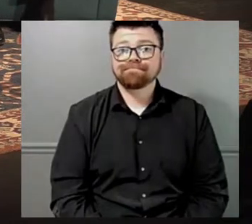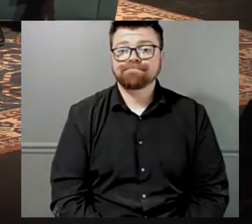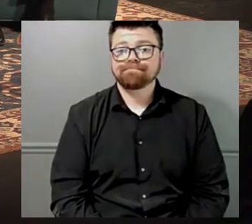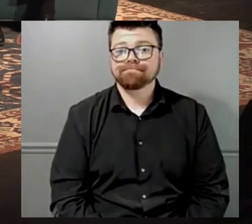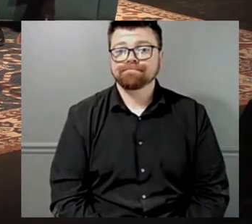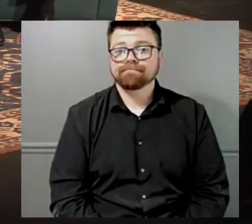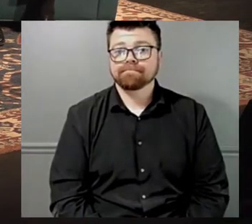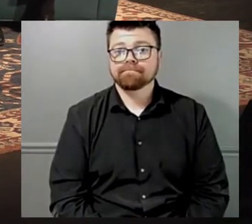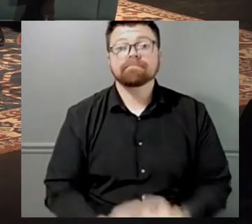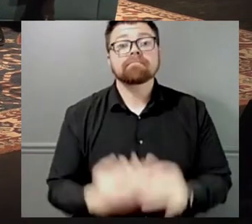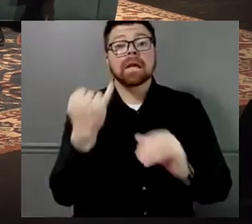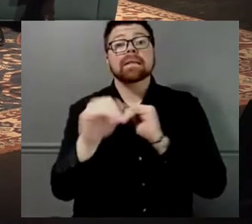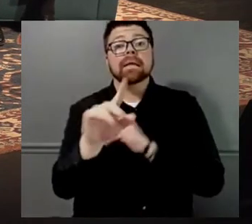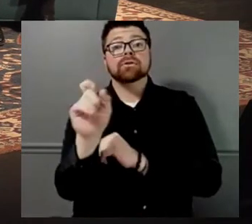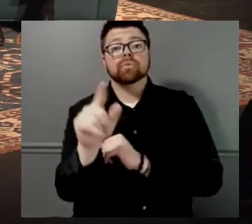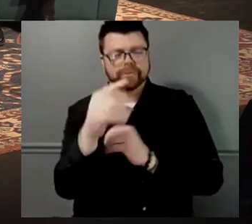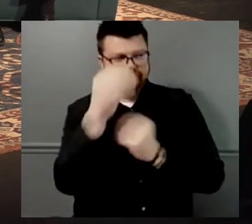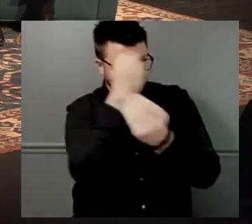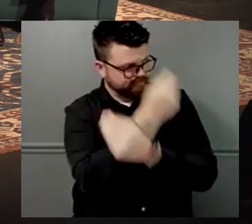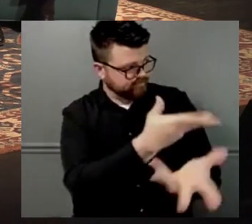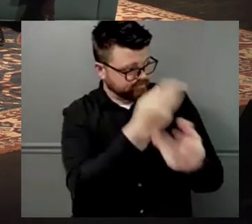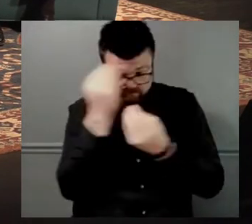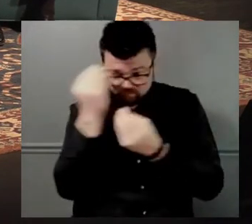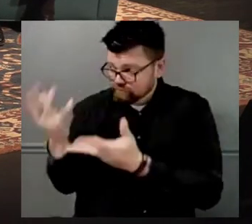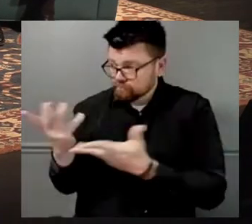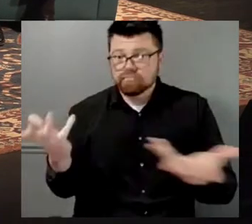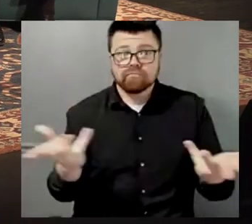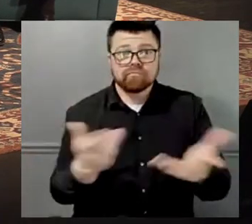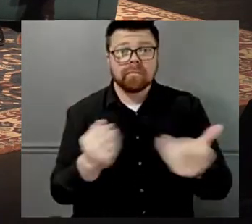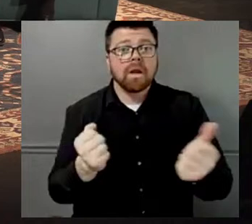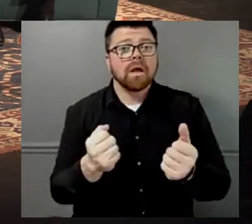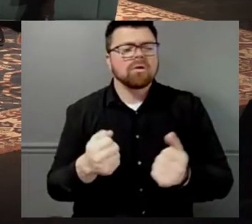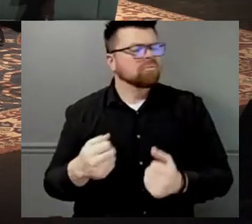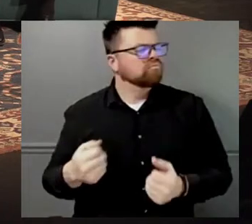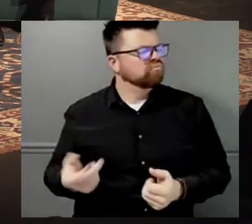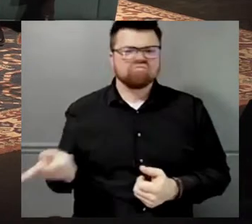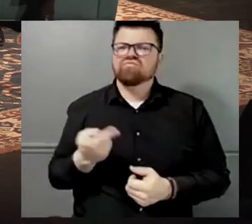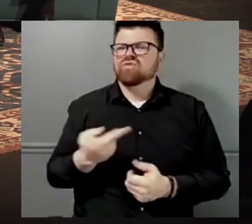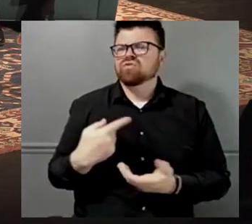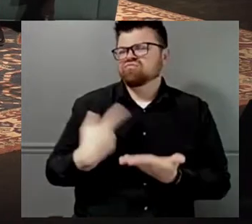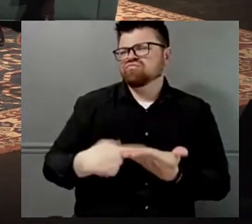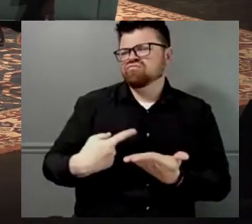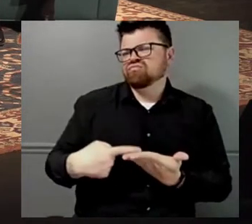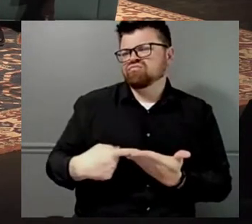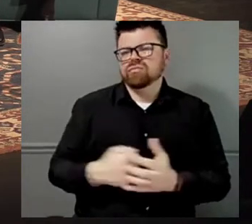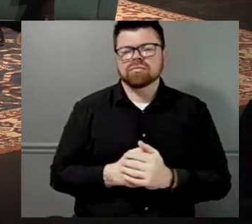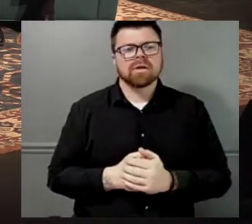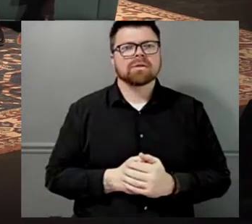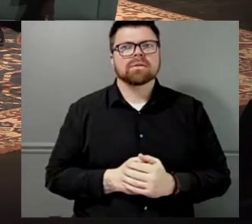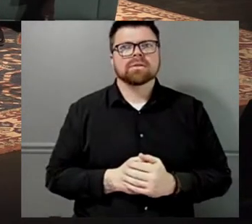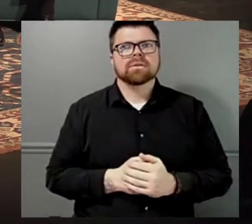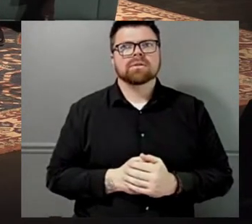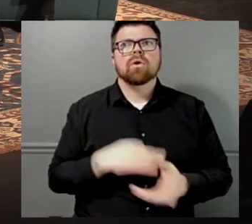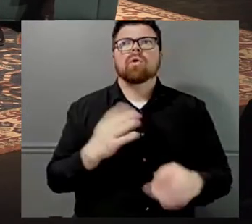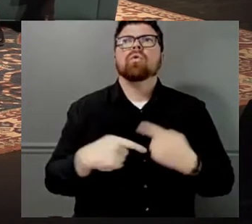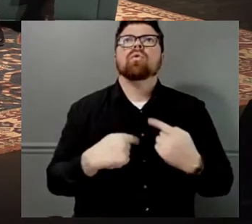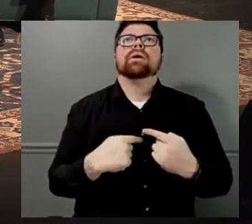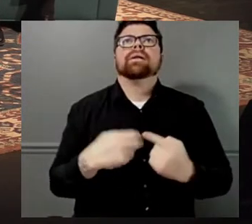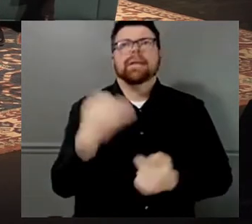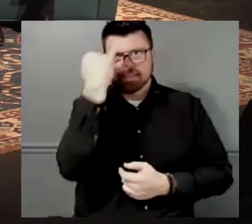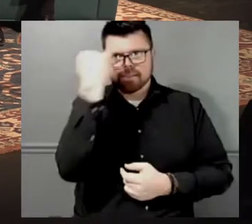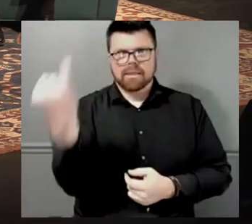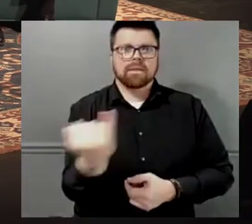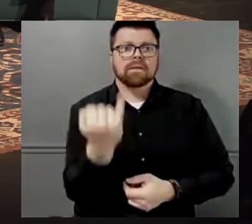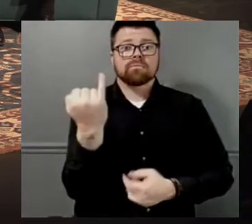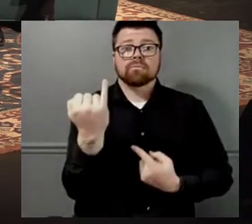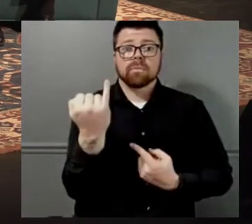last question I want to pose to you grows out of things that you've both spoken to. You know, Justice Barrett, when you were talking about this idea that on the